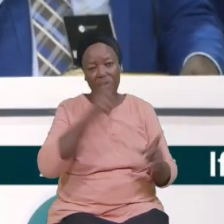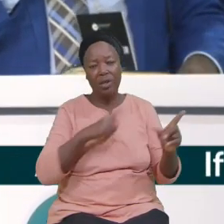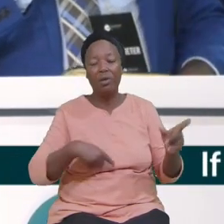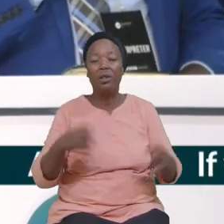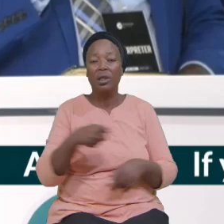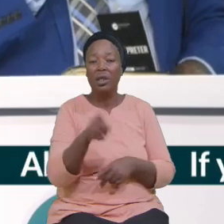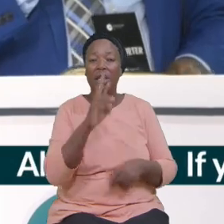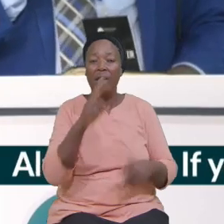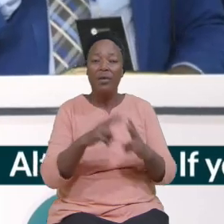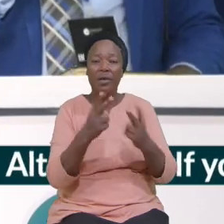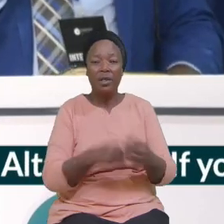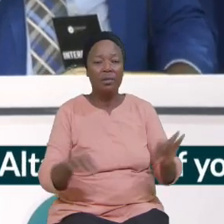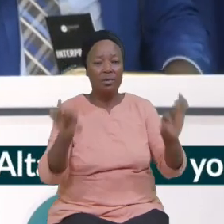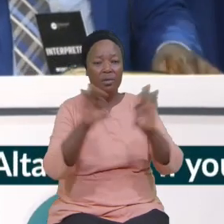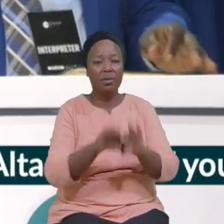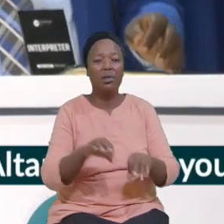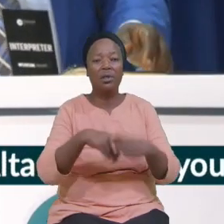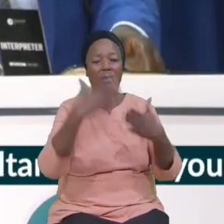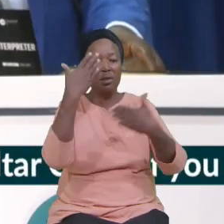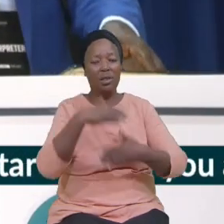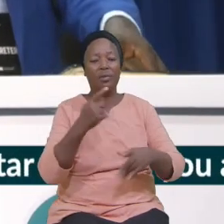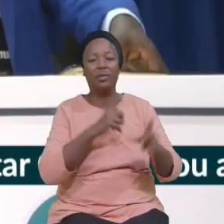God.